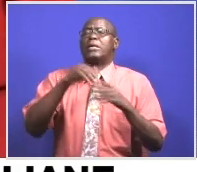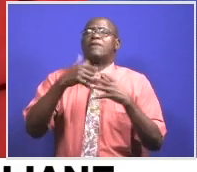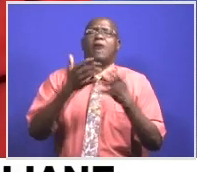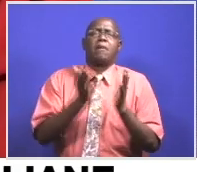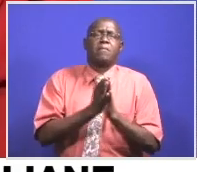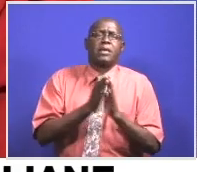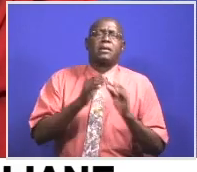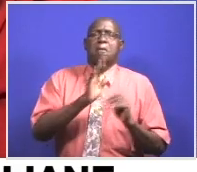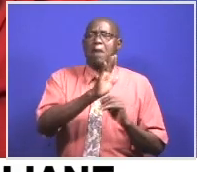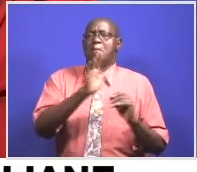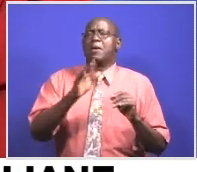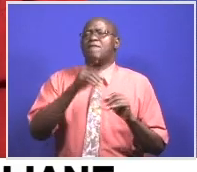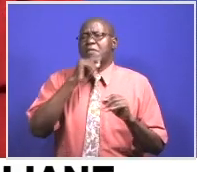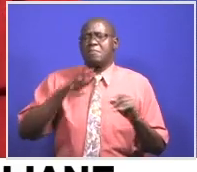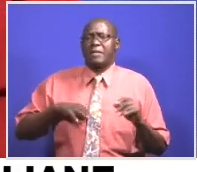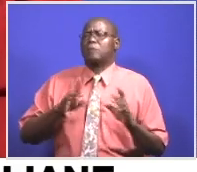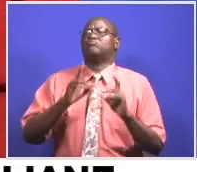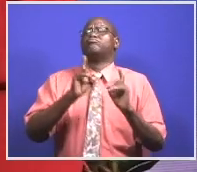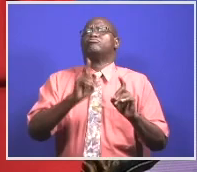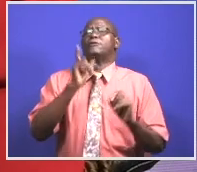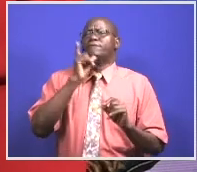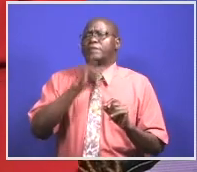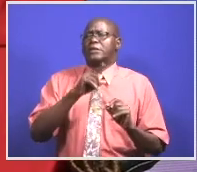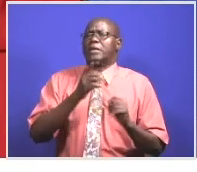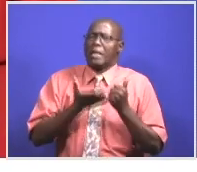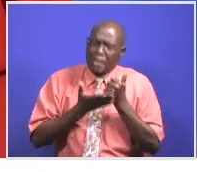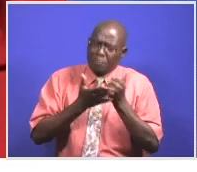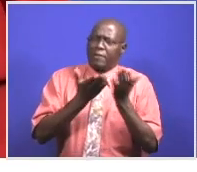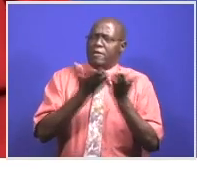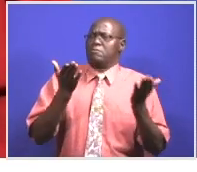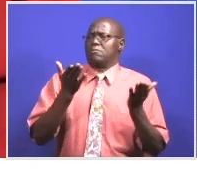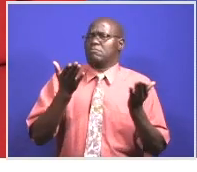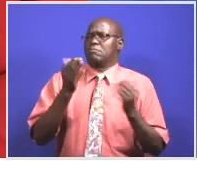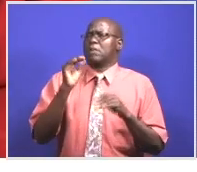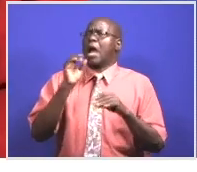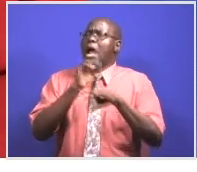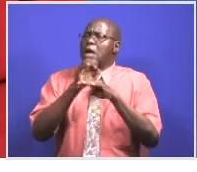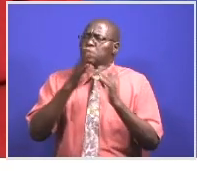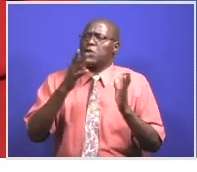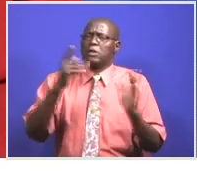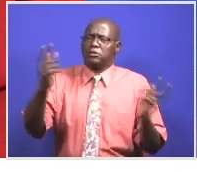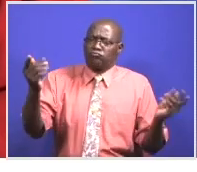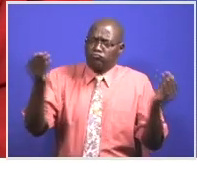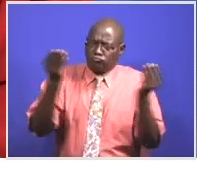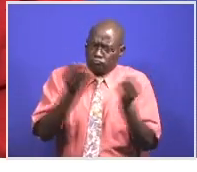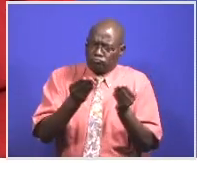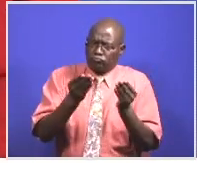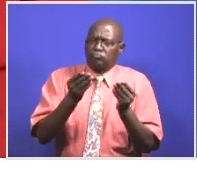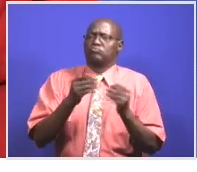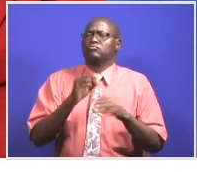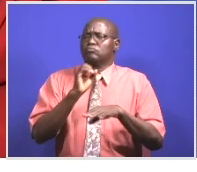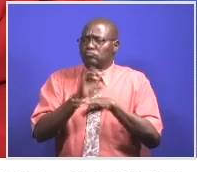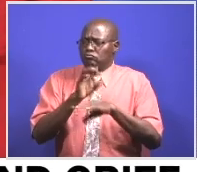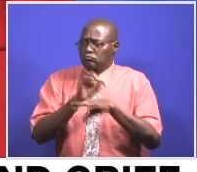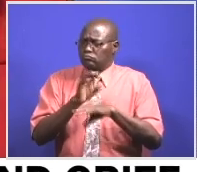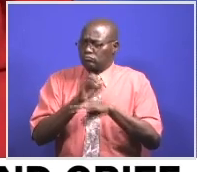with them. If you cannot do, seek for therapy, because we have many counselors who are helping children to process the